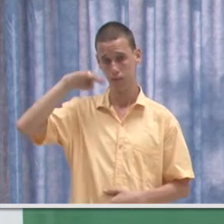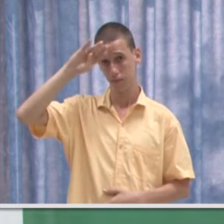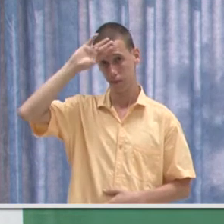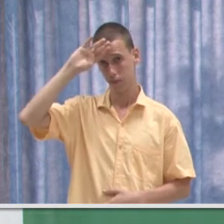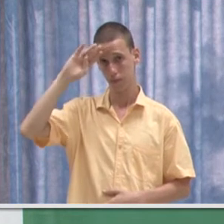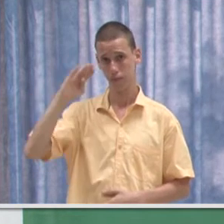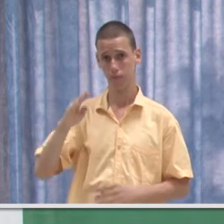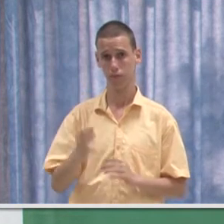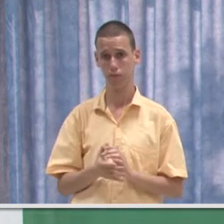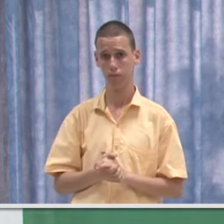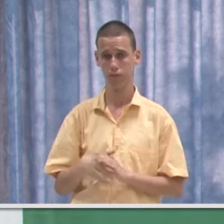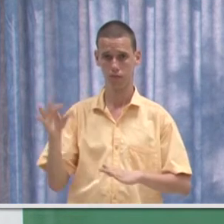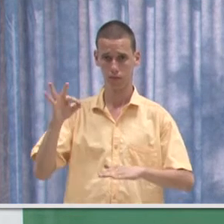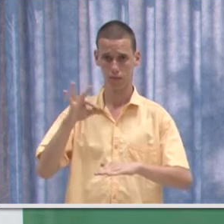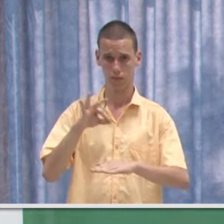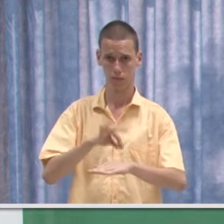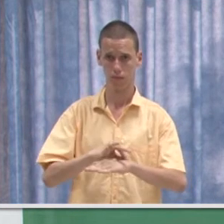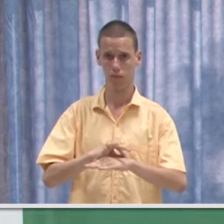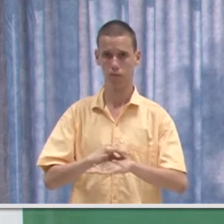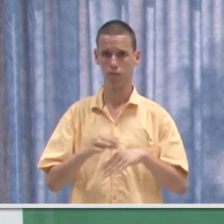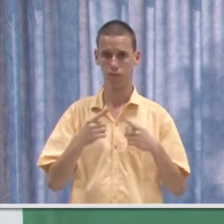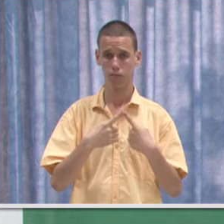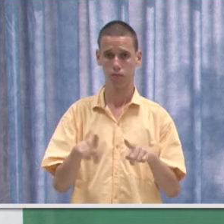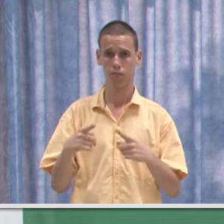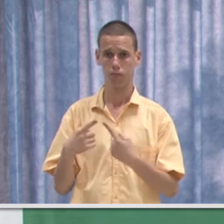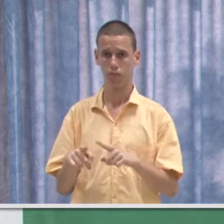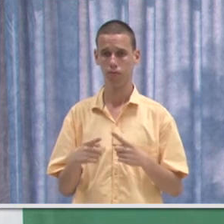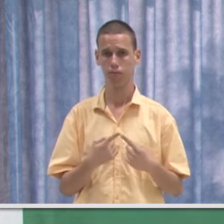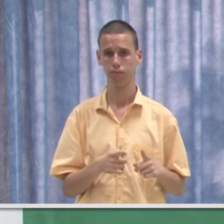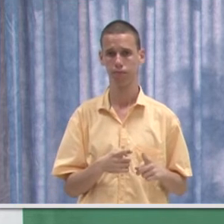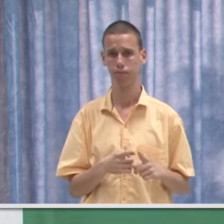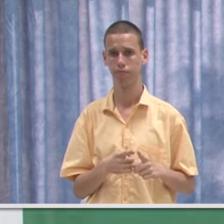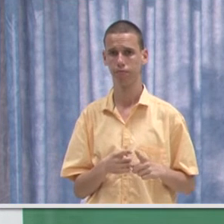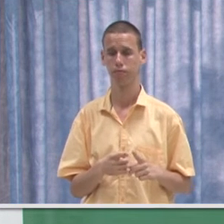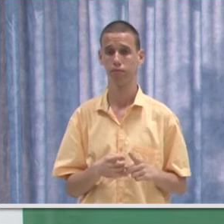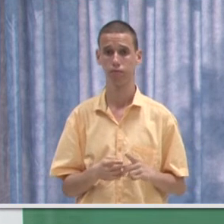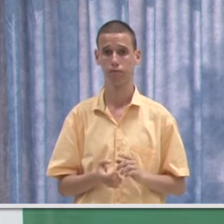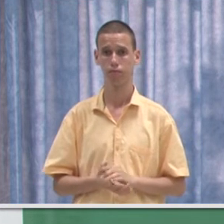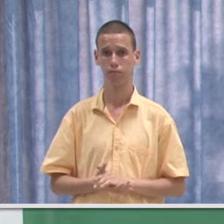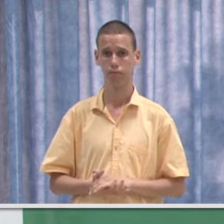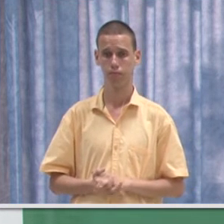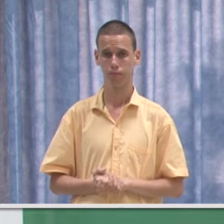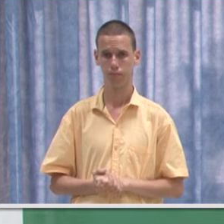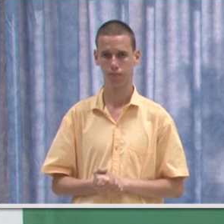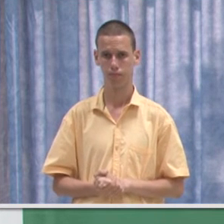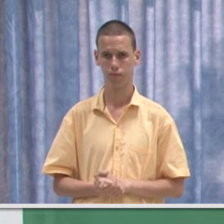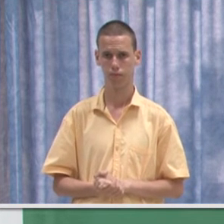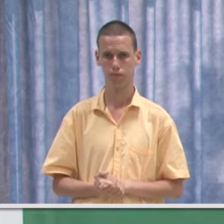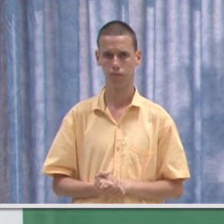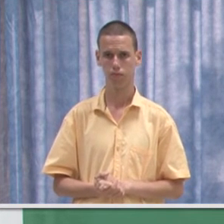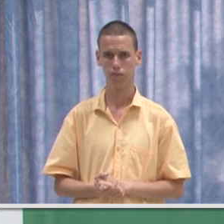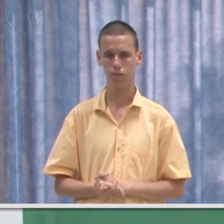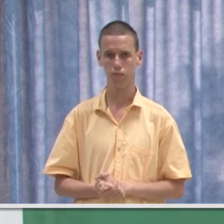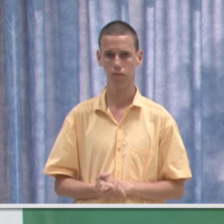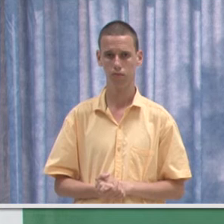here. But we know about the research that was being done in fact, at various centers to assess its efficacy.